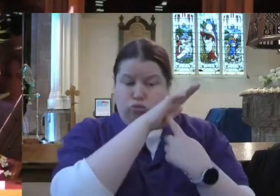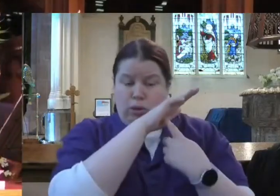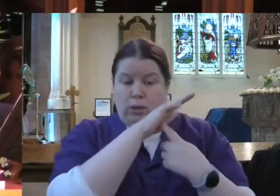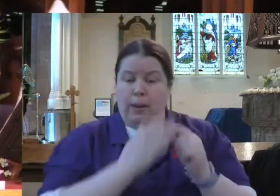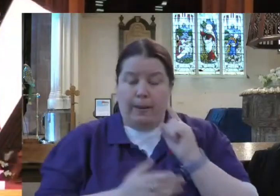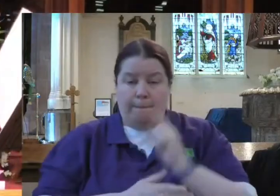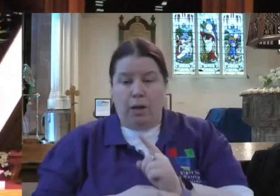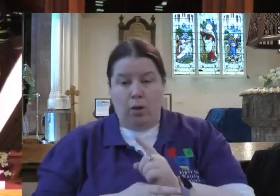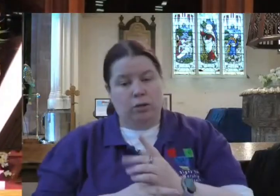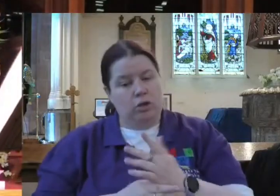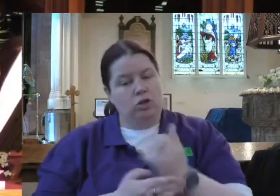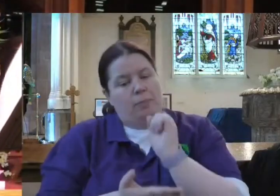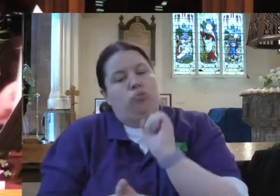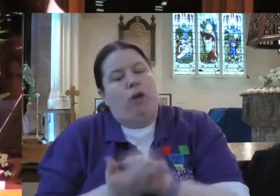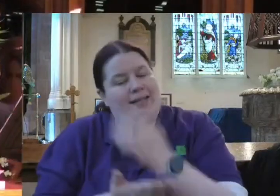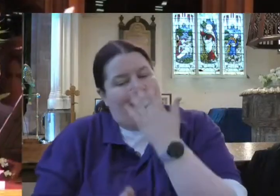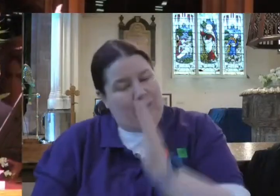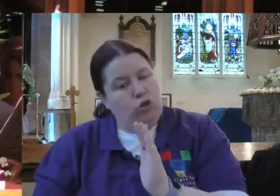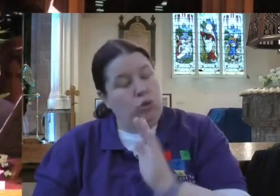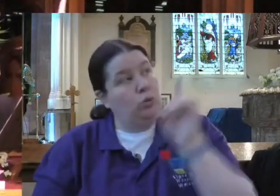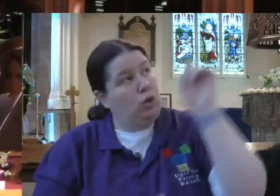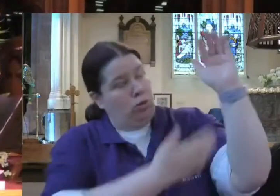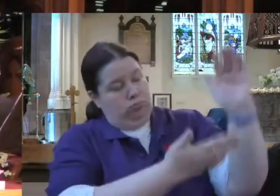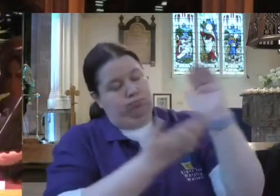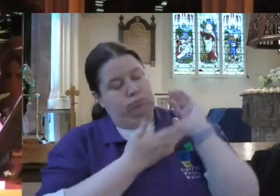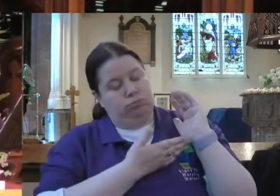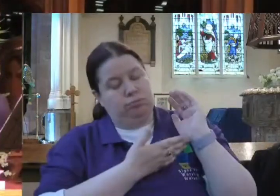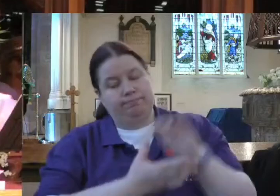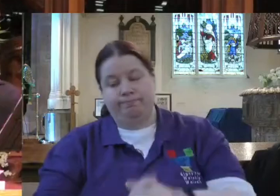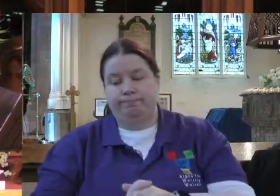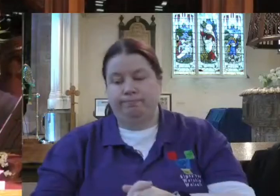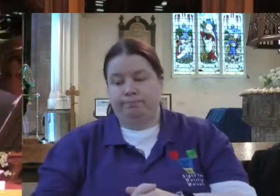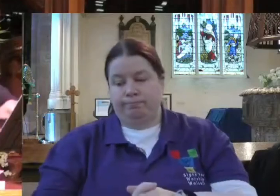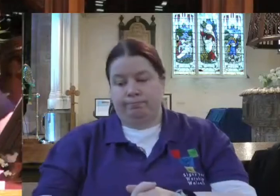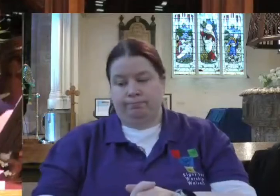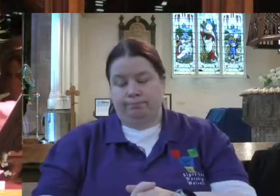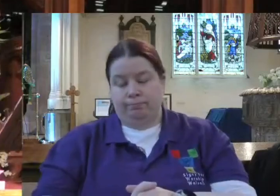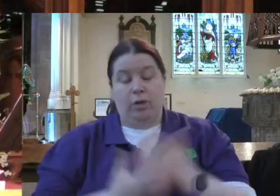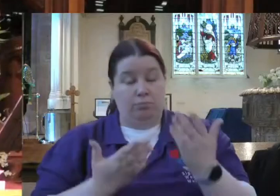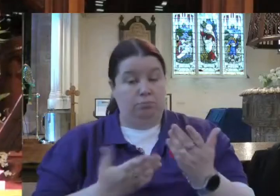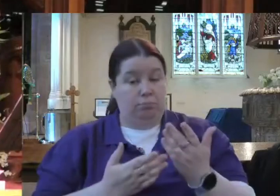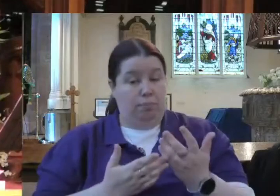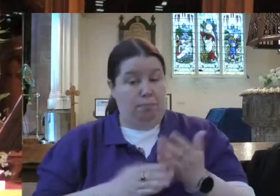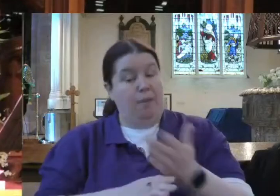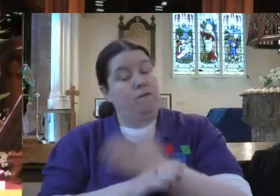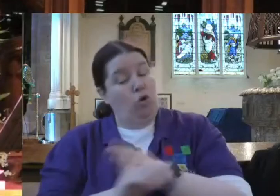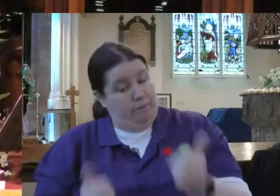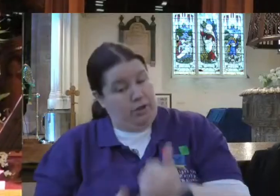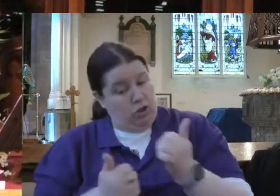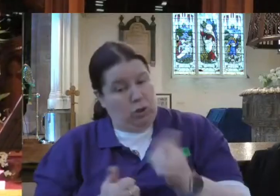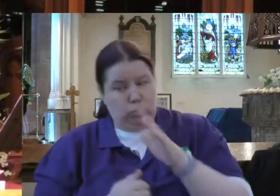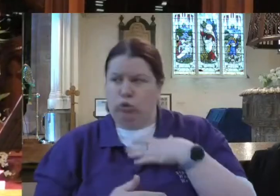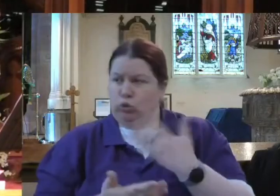God rewards us when we have the right attitude. Those are just some of the rewards we get. And before I come to an end, I think it's important I